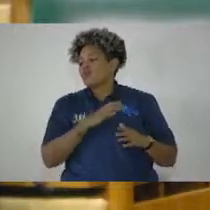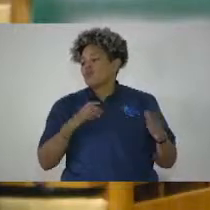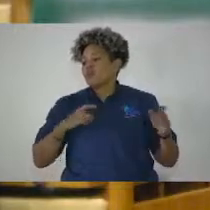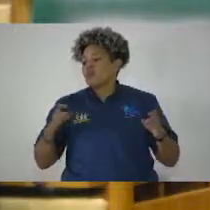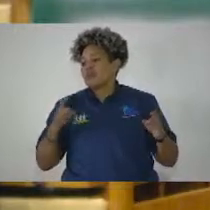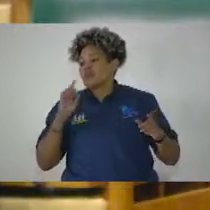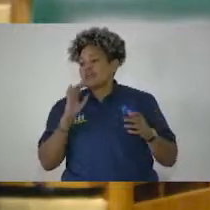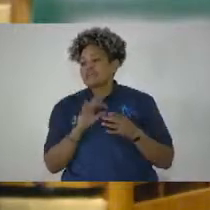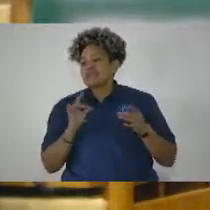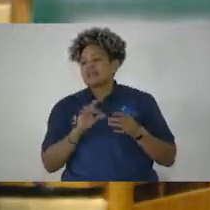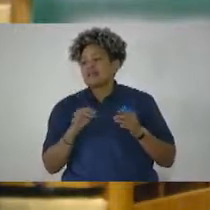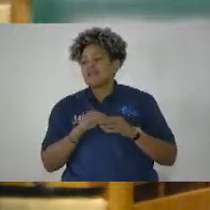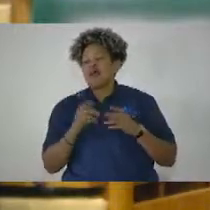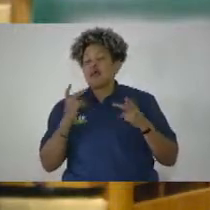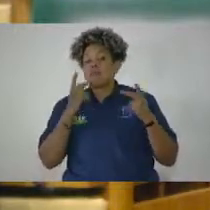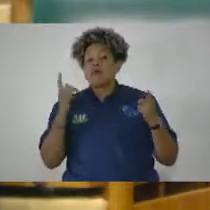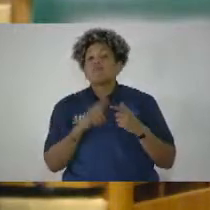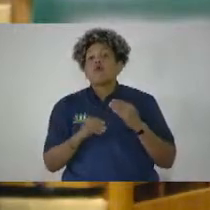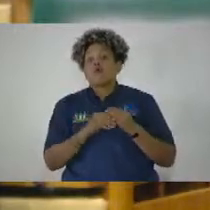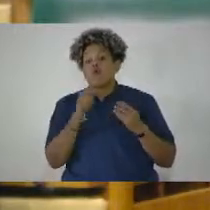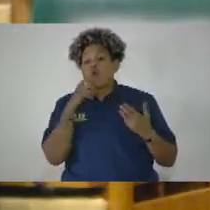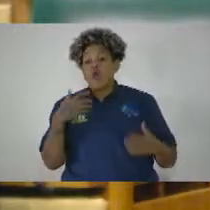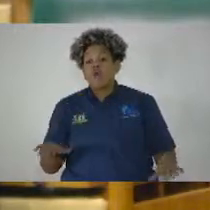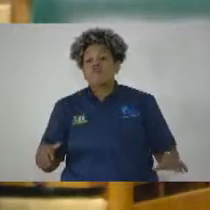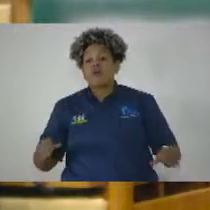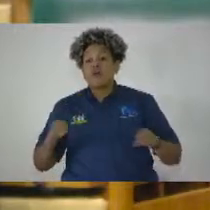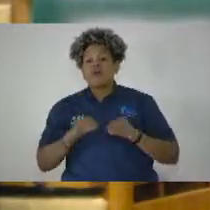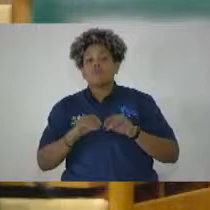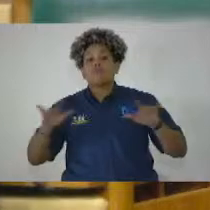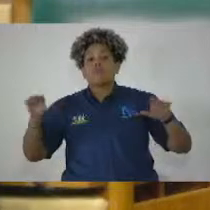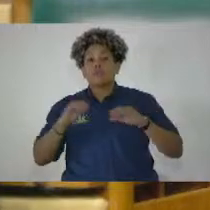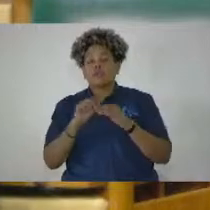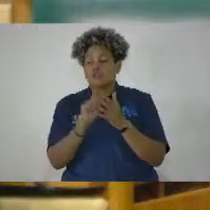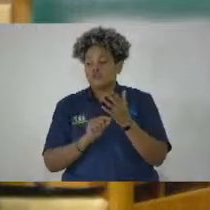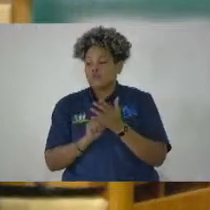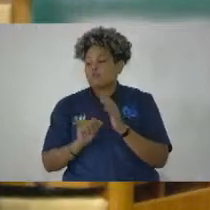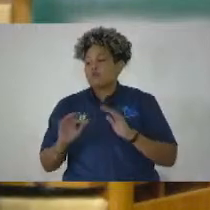testified in public and whose accounts were already carried in the newspaper.